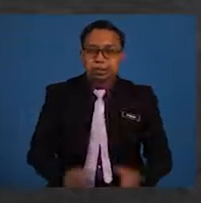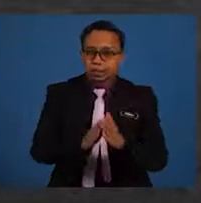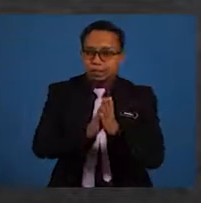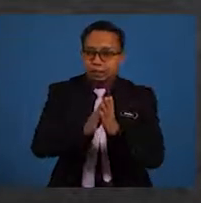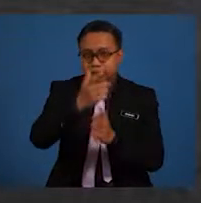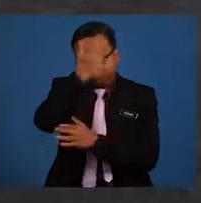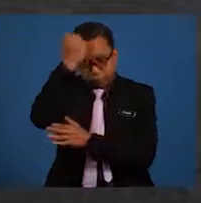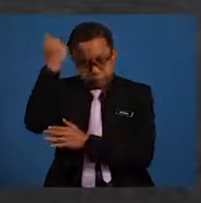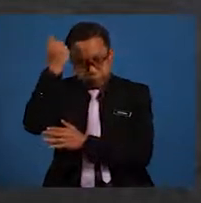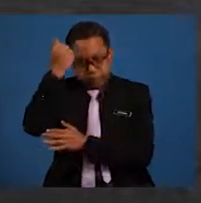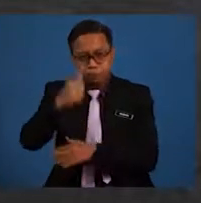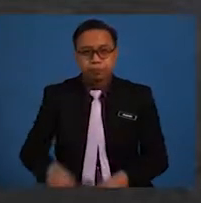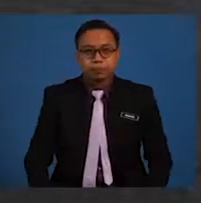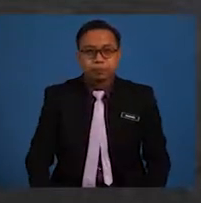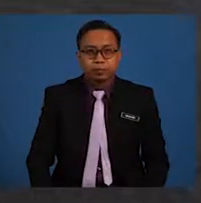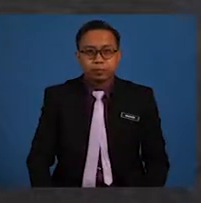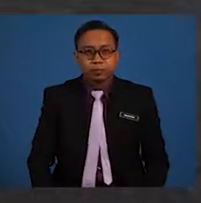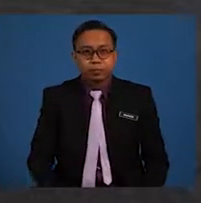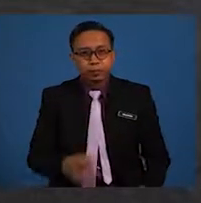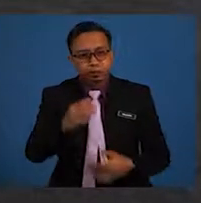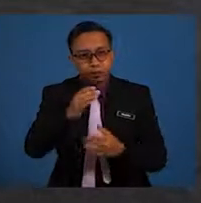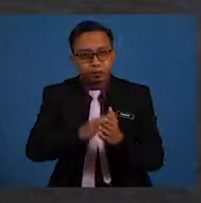bowed legs and worse.